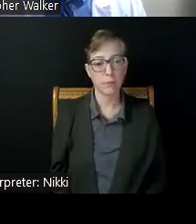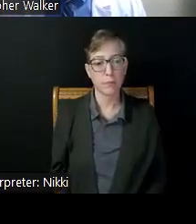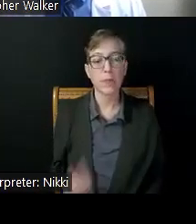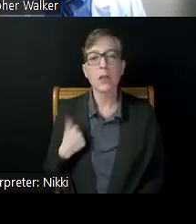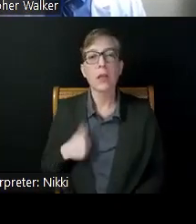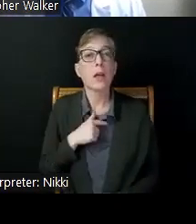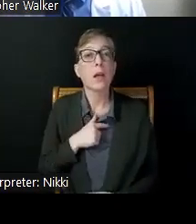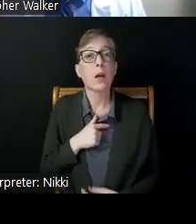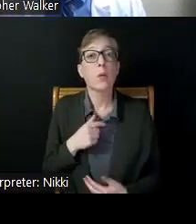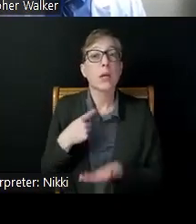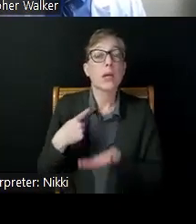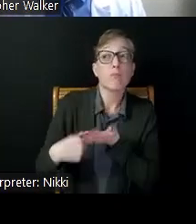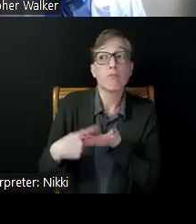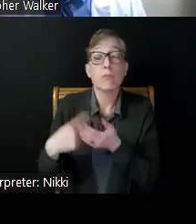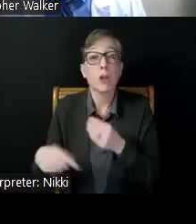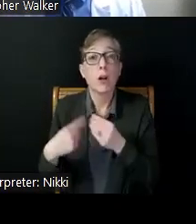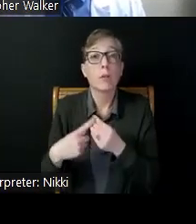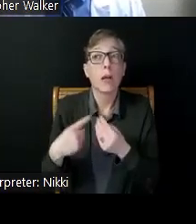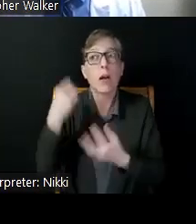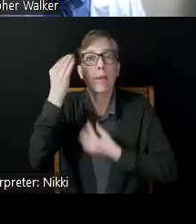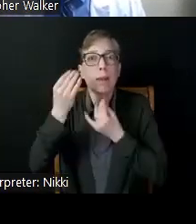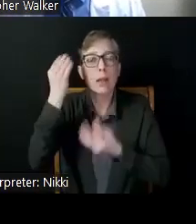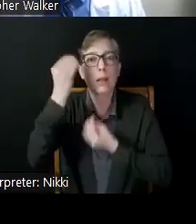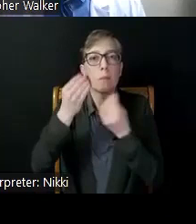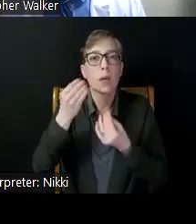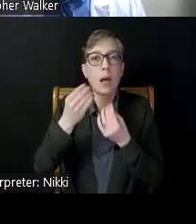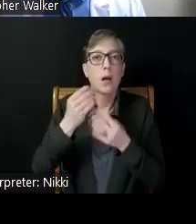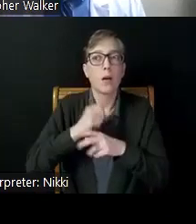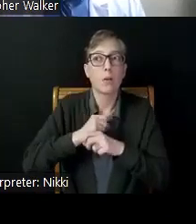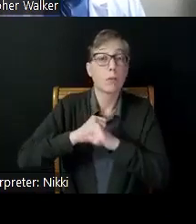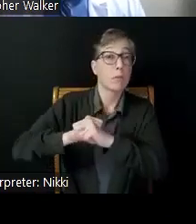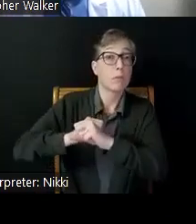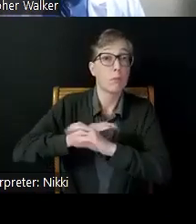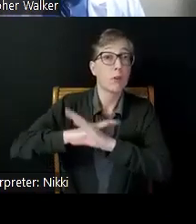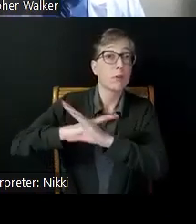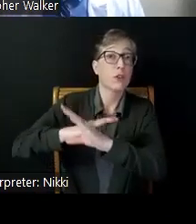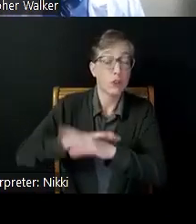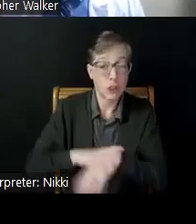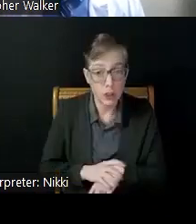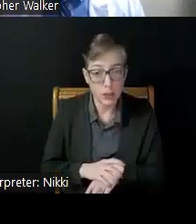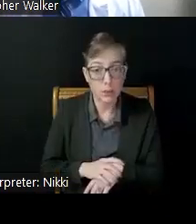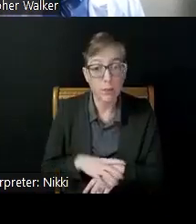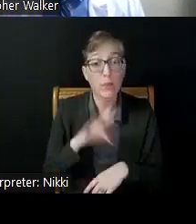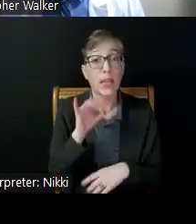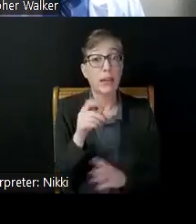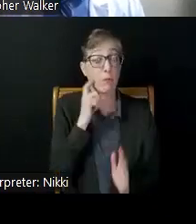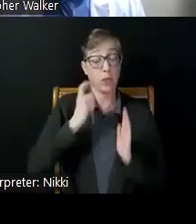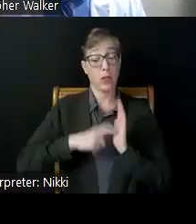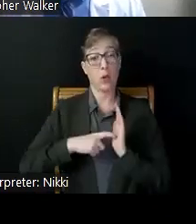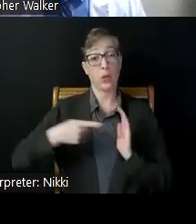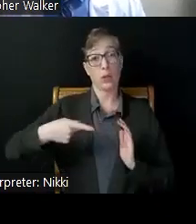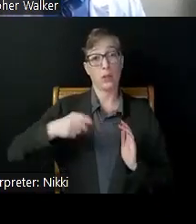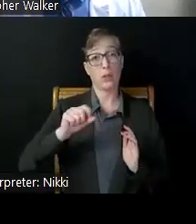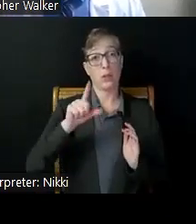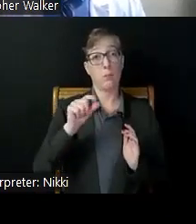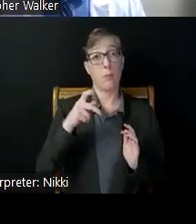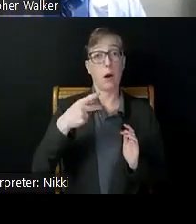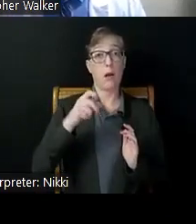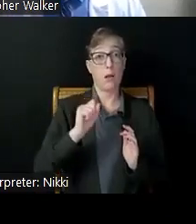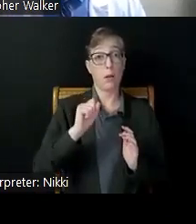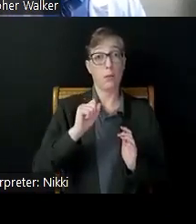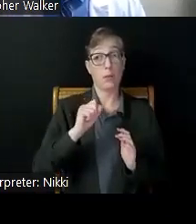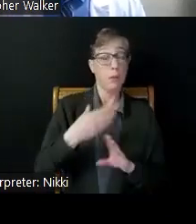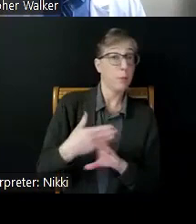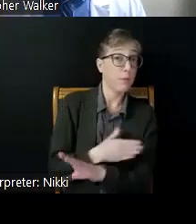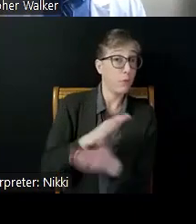removal of precancerous lesions allows us to do that. It can put a halt to the progression of a polyp